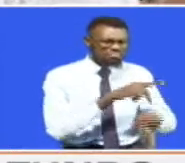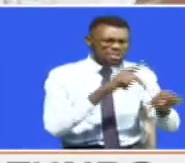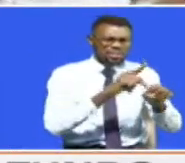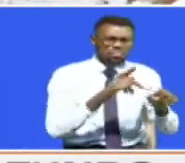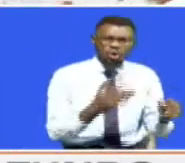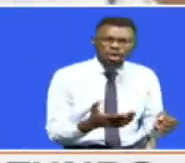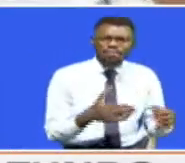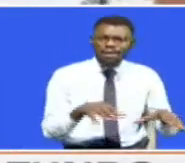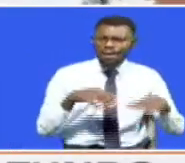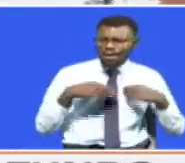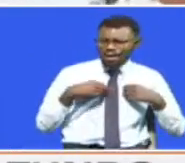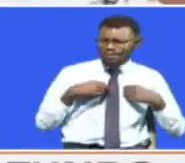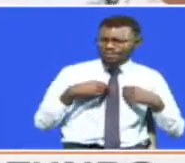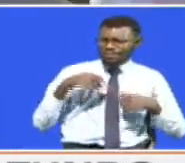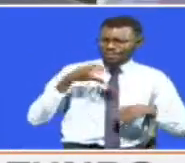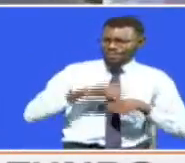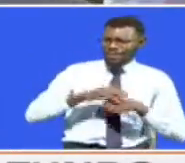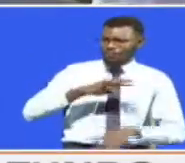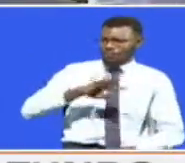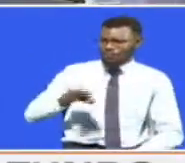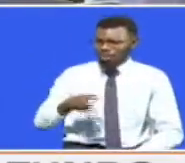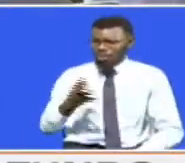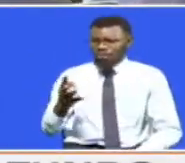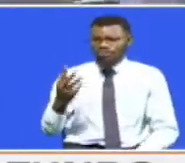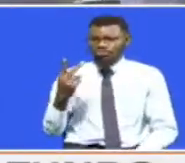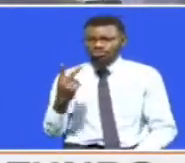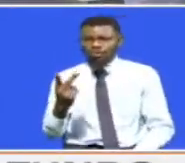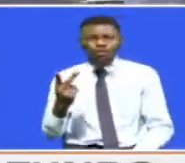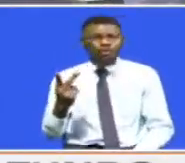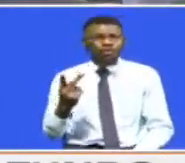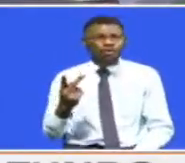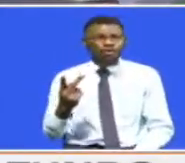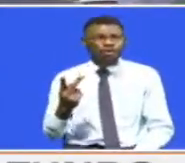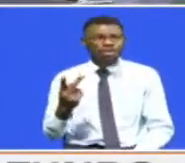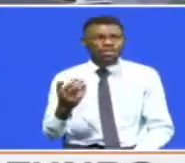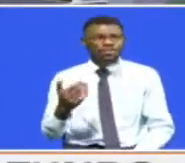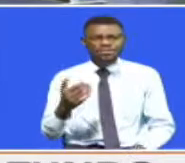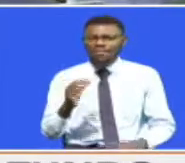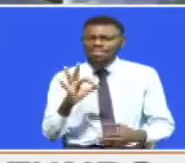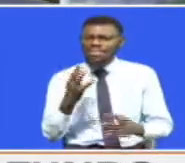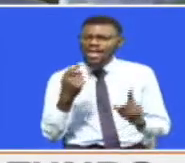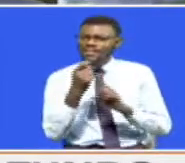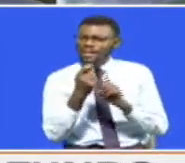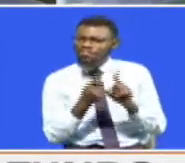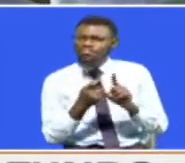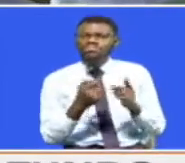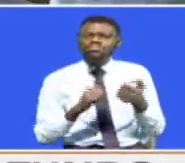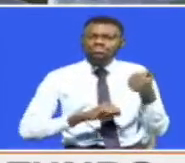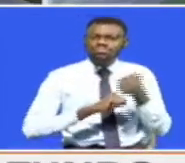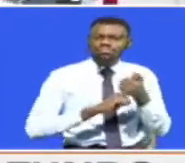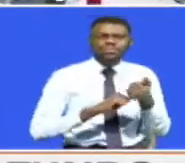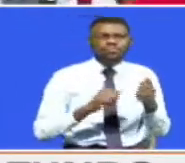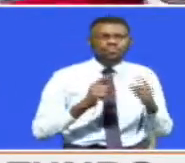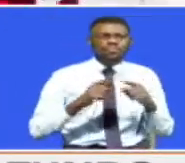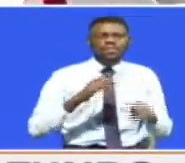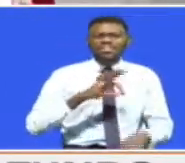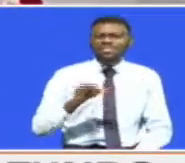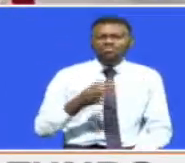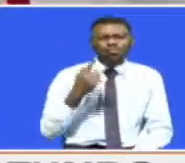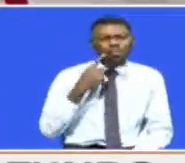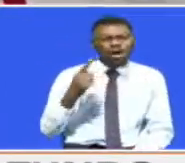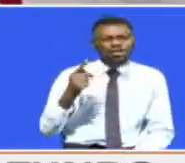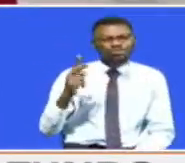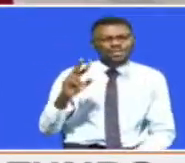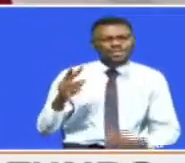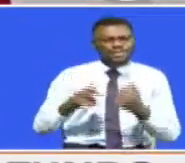of 4,002 shillings per learner for the third term of 2023, when only 3,187 shillings